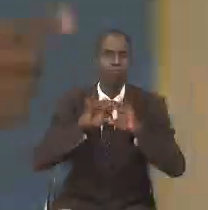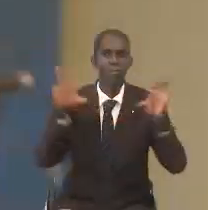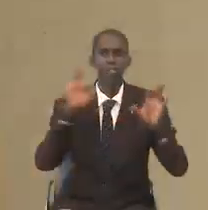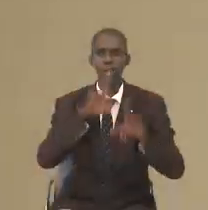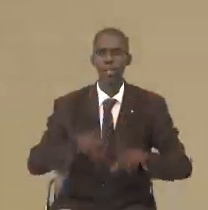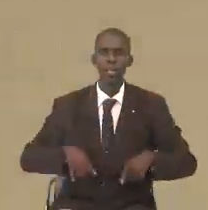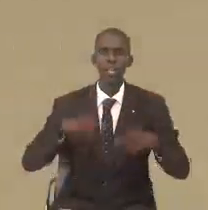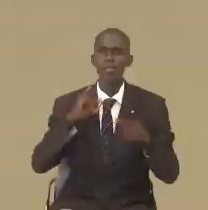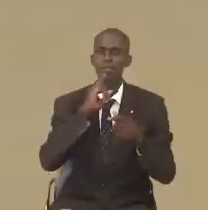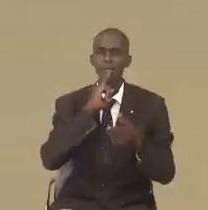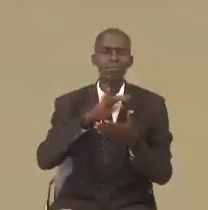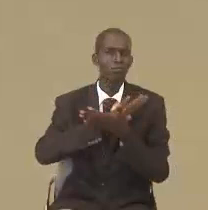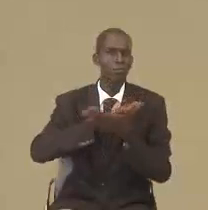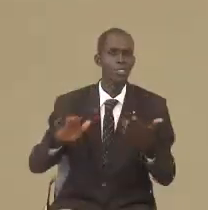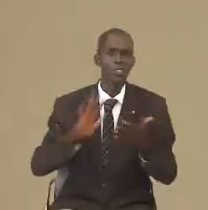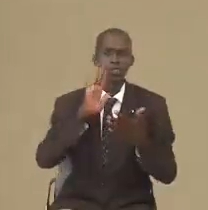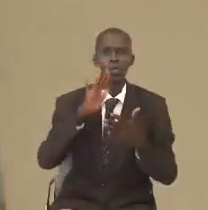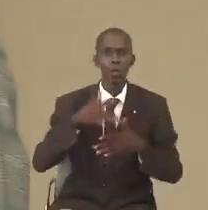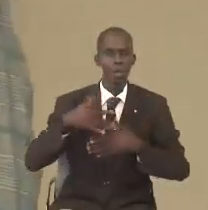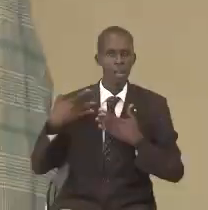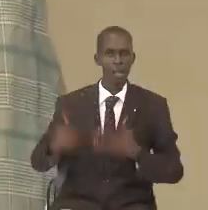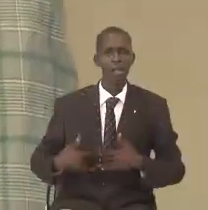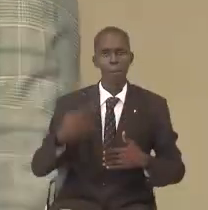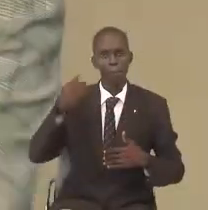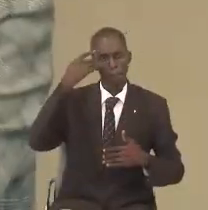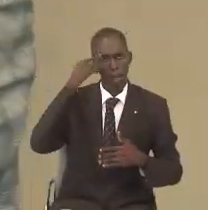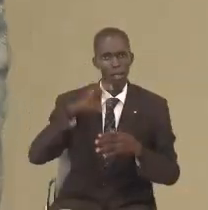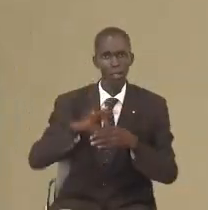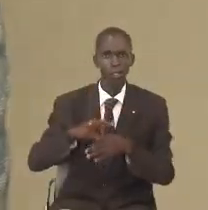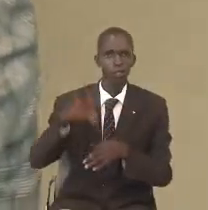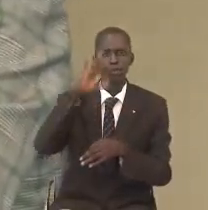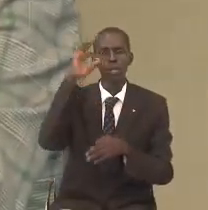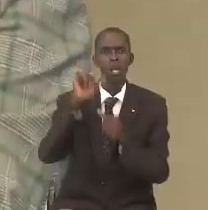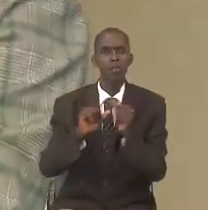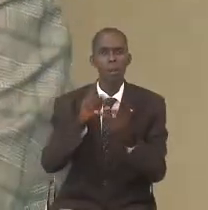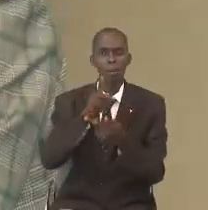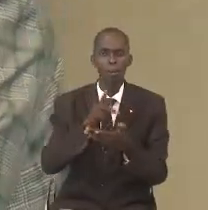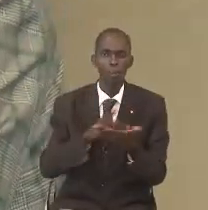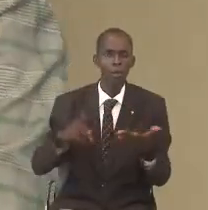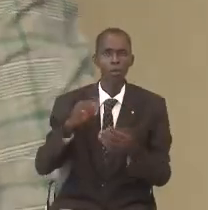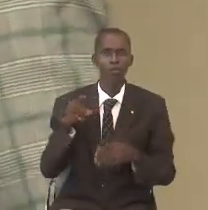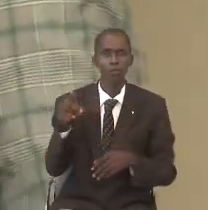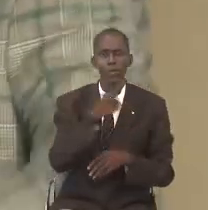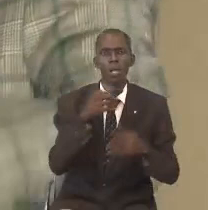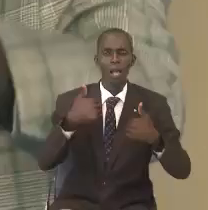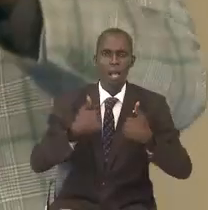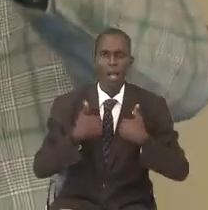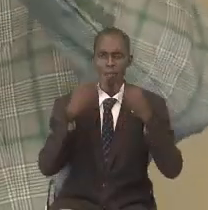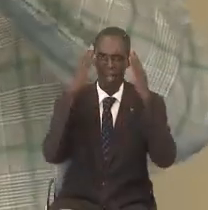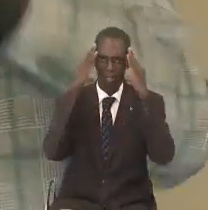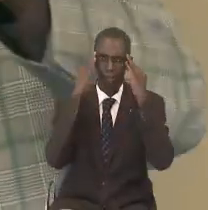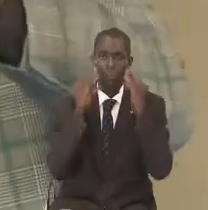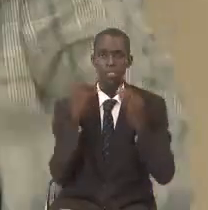clean and your heart, your mind, your soul, every part of you has experienced the